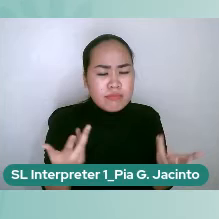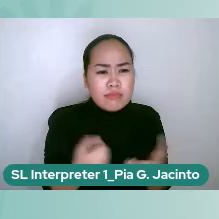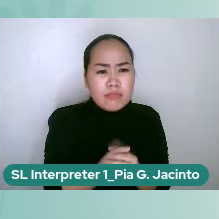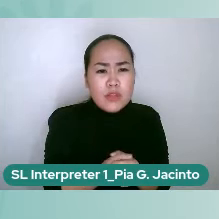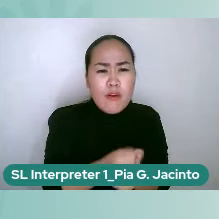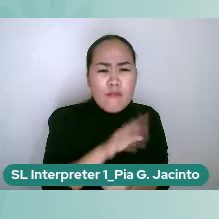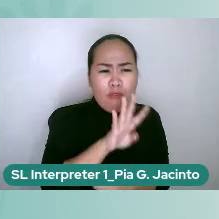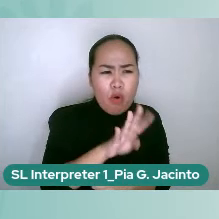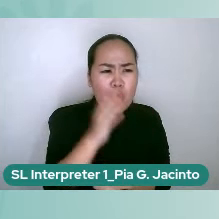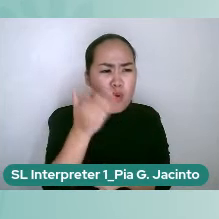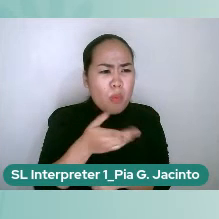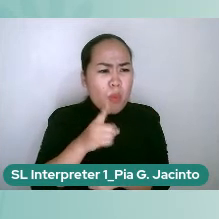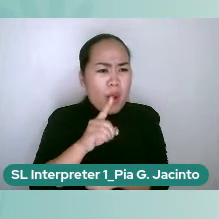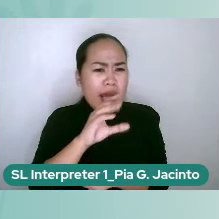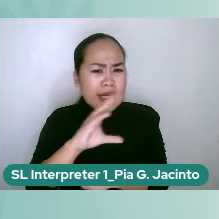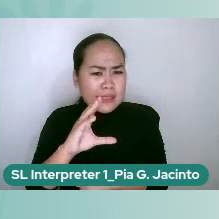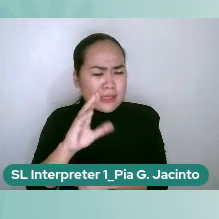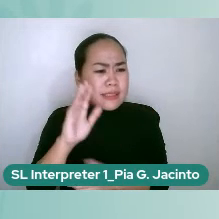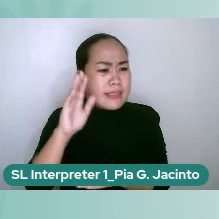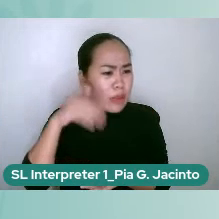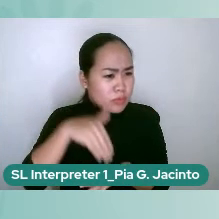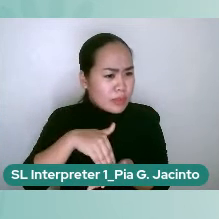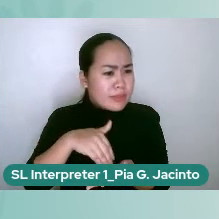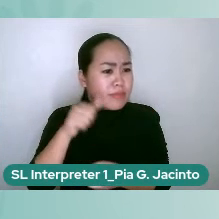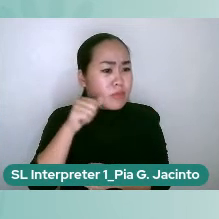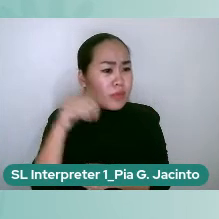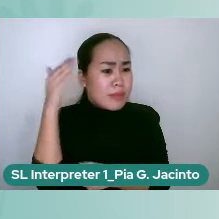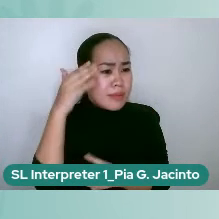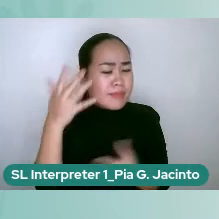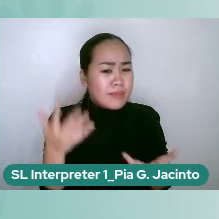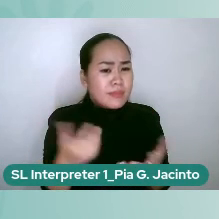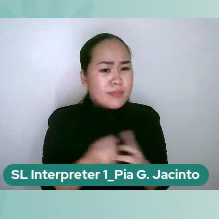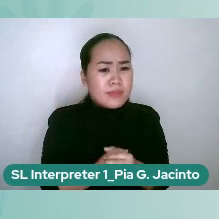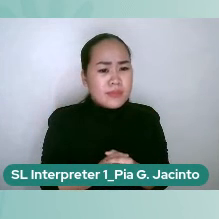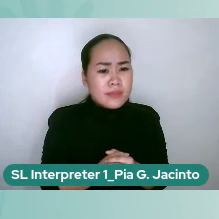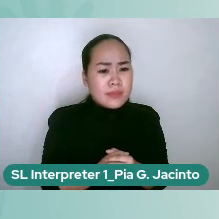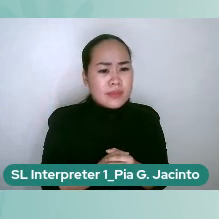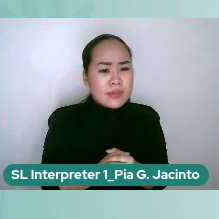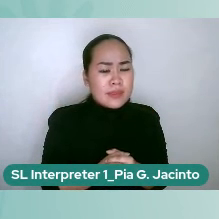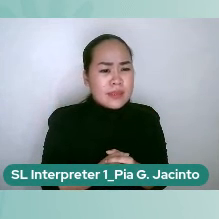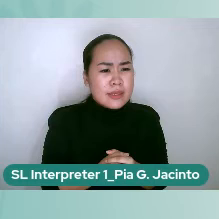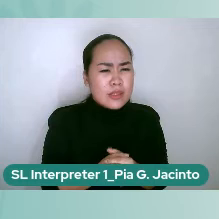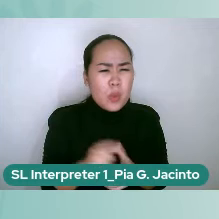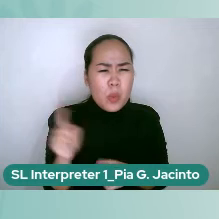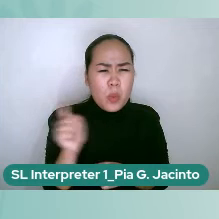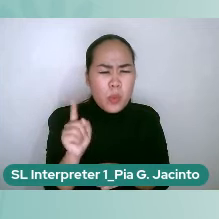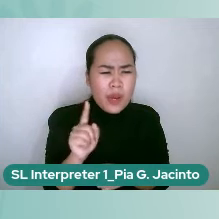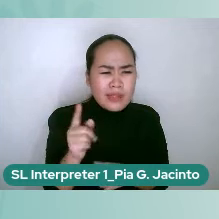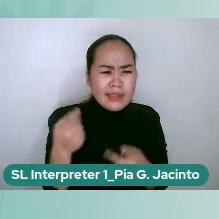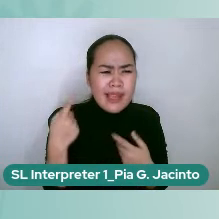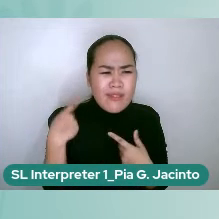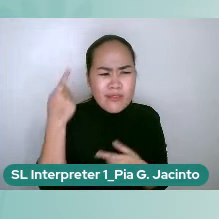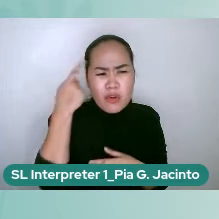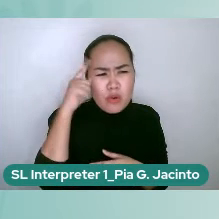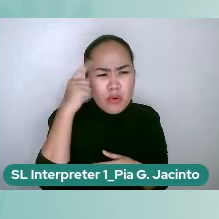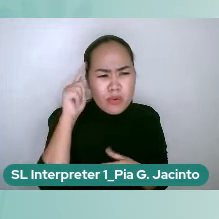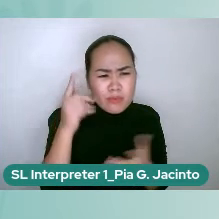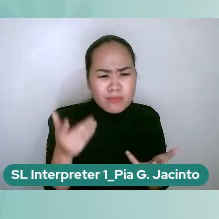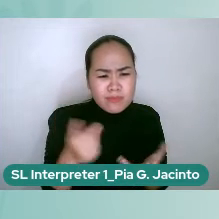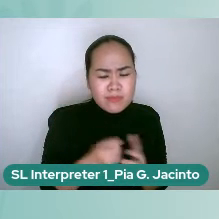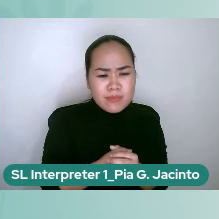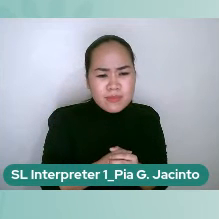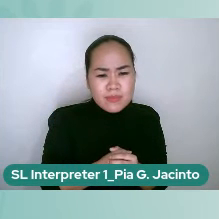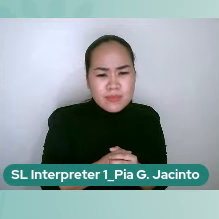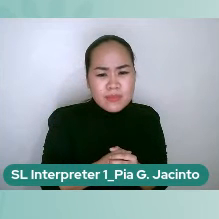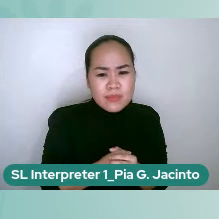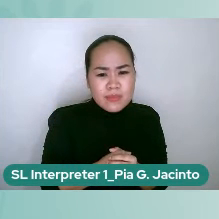truly eliminate cervical cancer in a population, that age standardized incidence rate would have to be less than 4. The next step